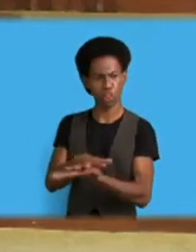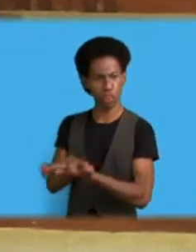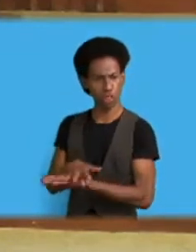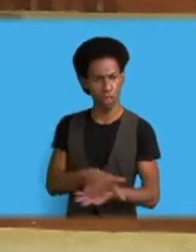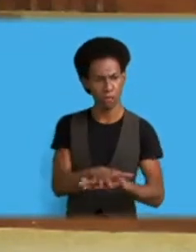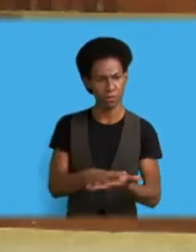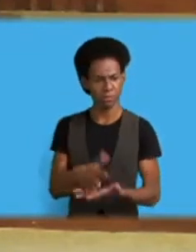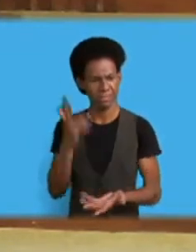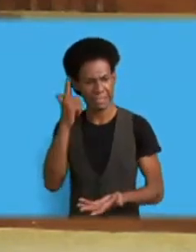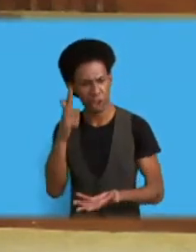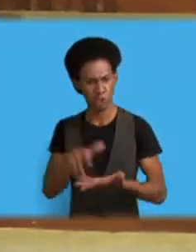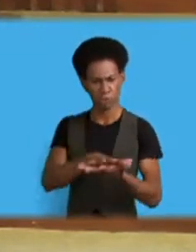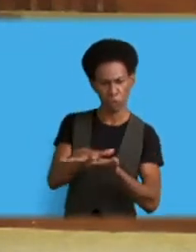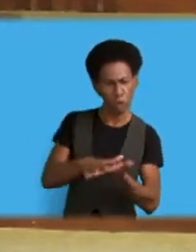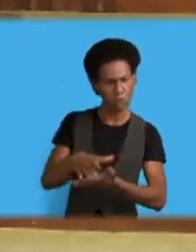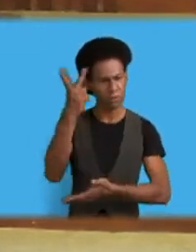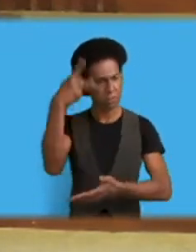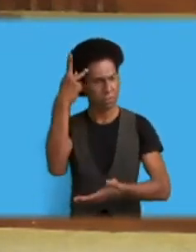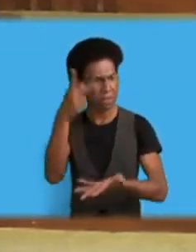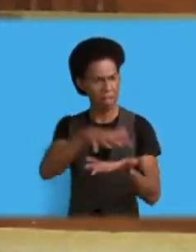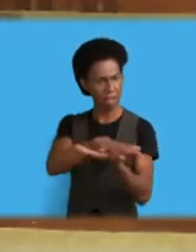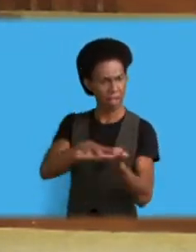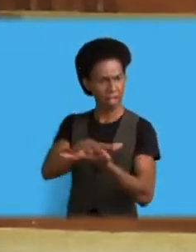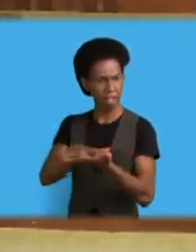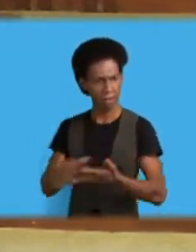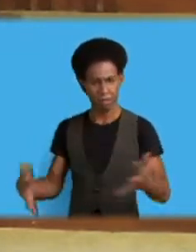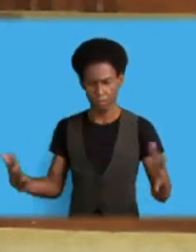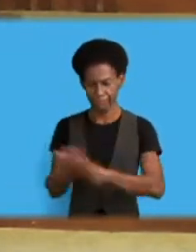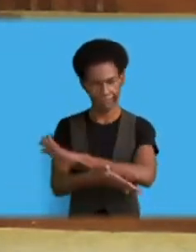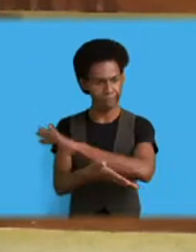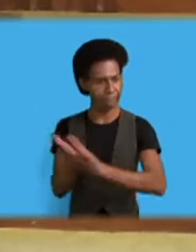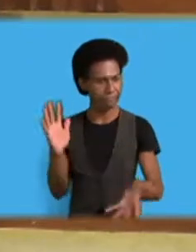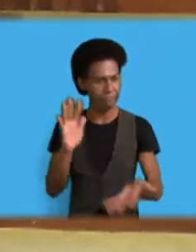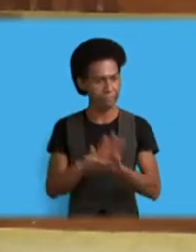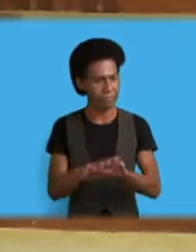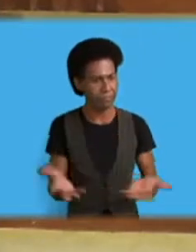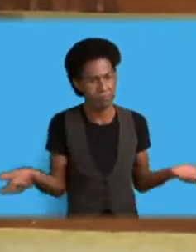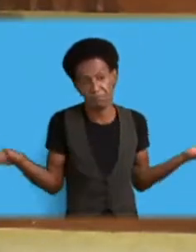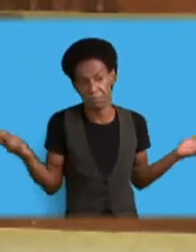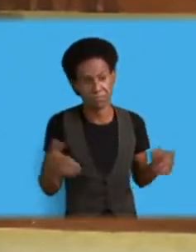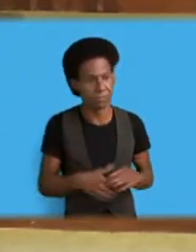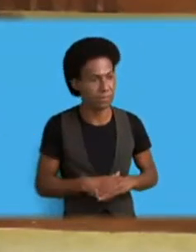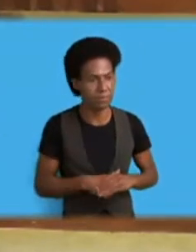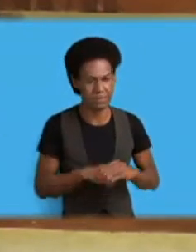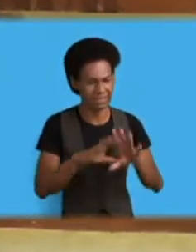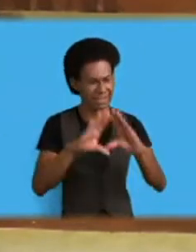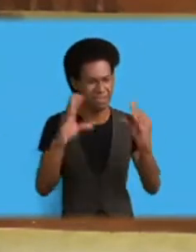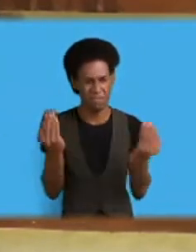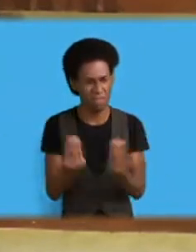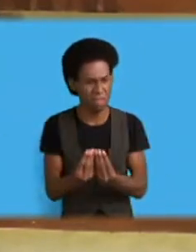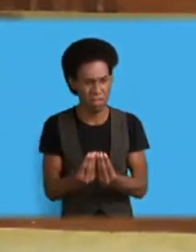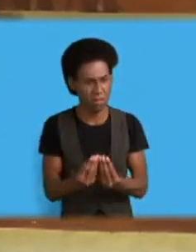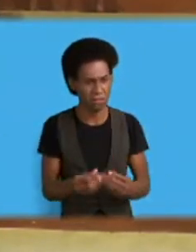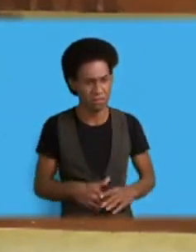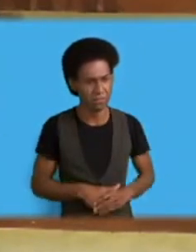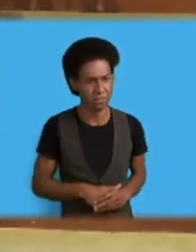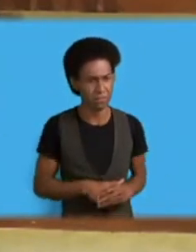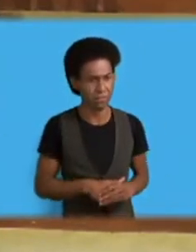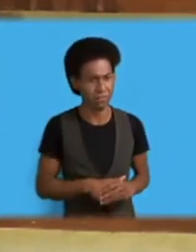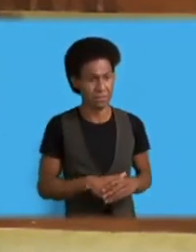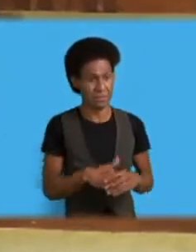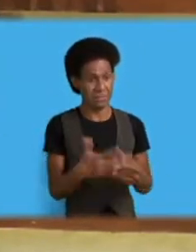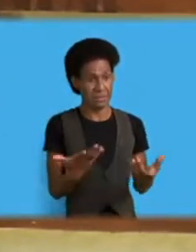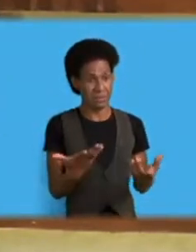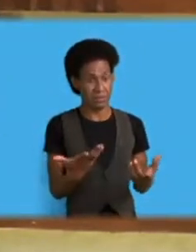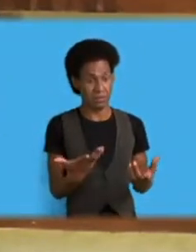unions. And now, when he's realized that these people, these stakeholders are pushing back and